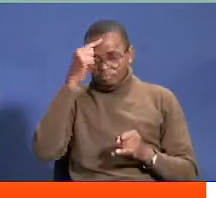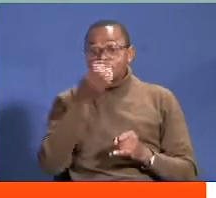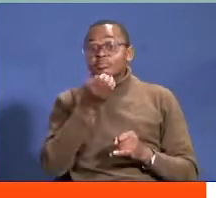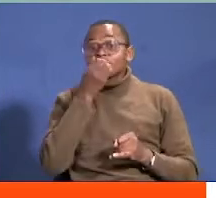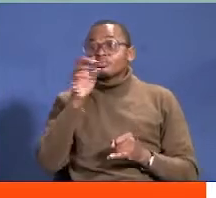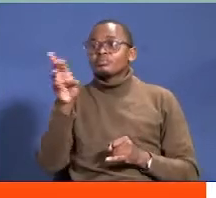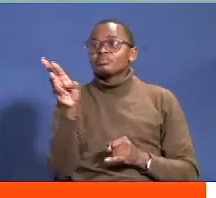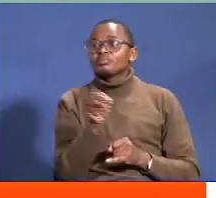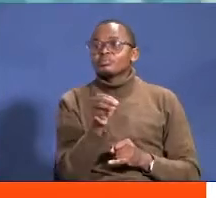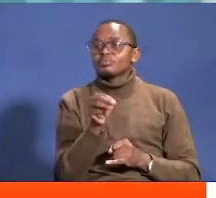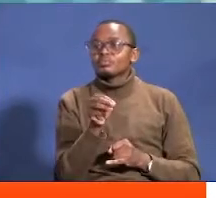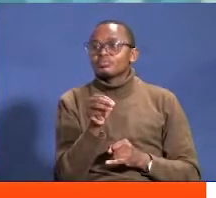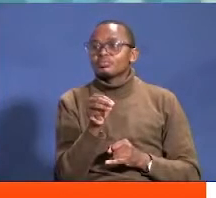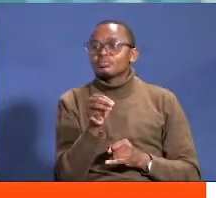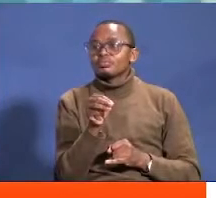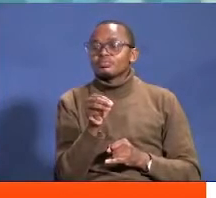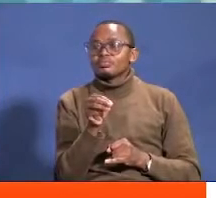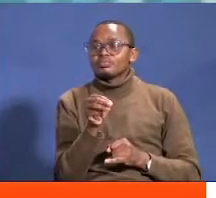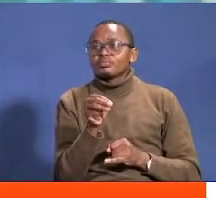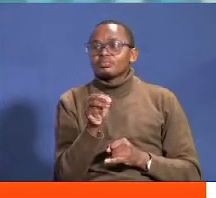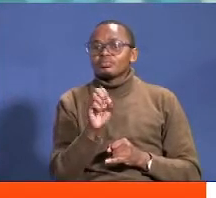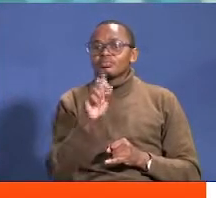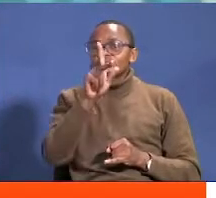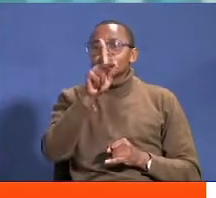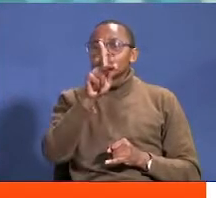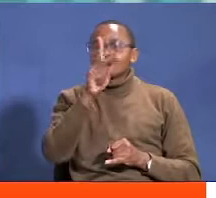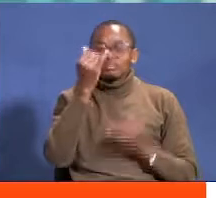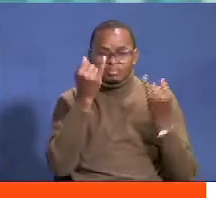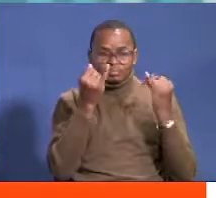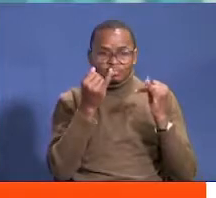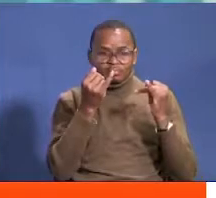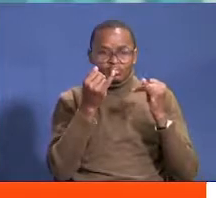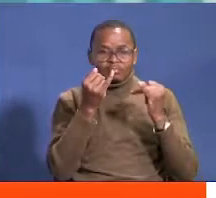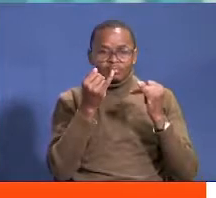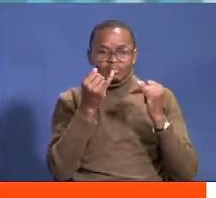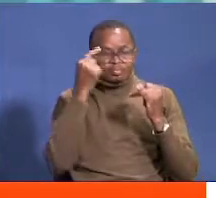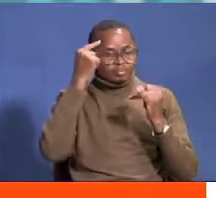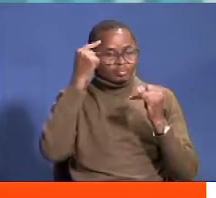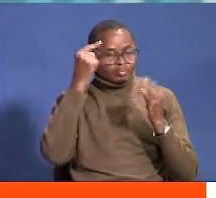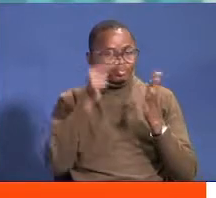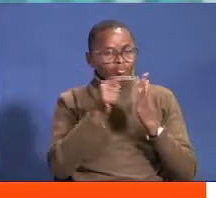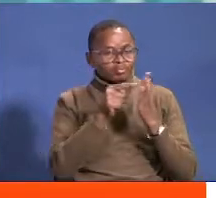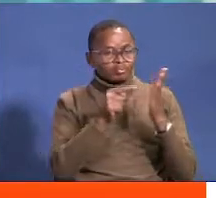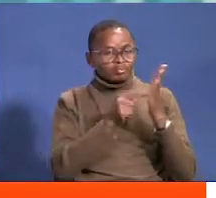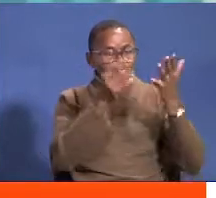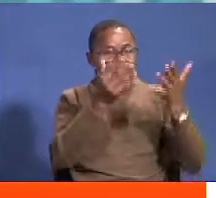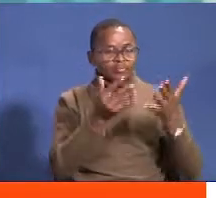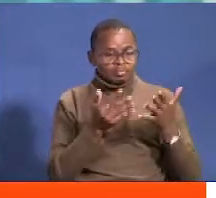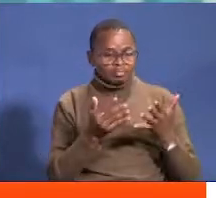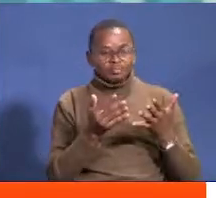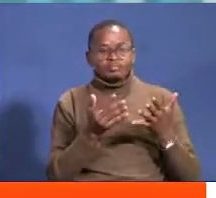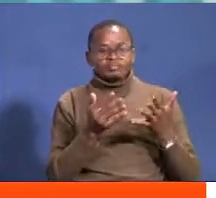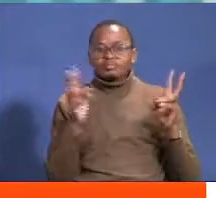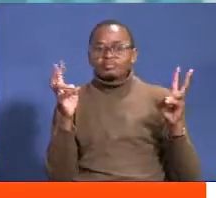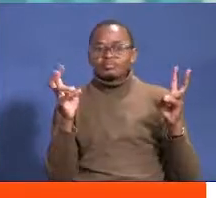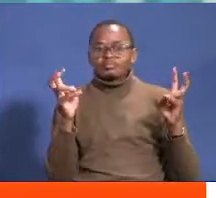them or something. What do you say about that? Okay, that is just now, it depends on the mindset, how somebody welcomes the thing, just an